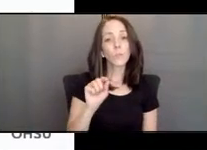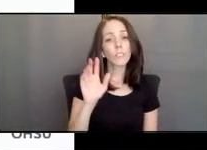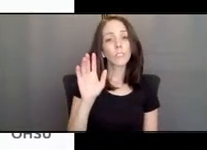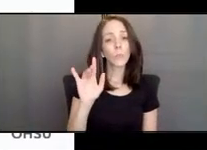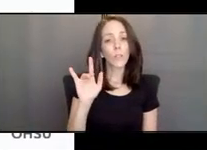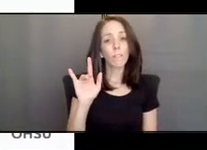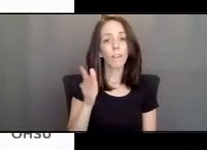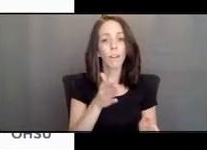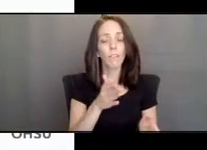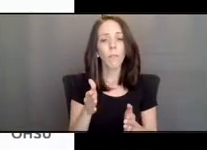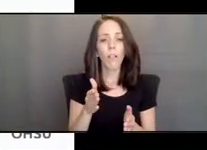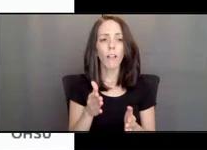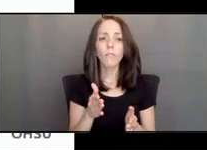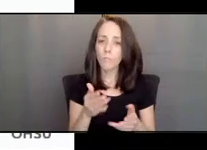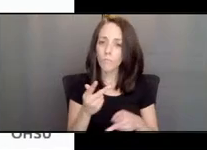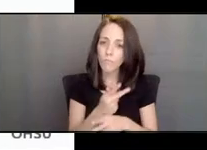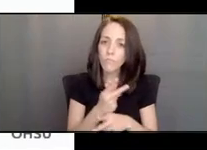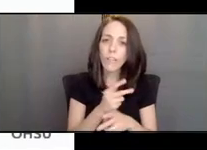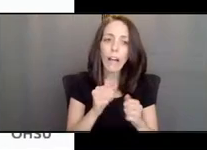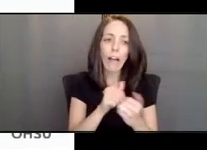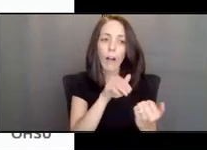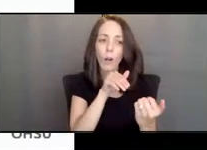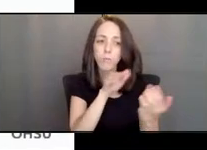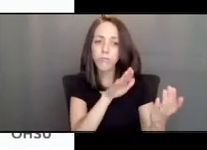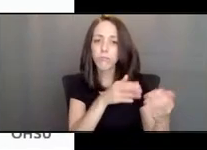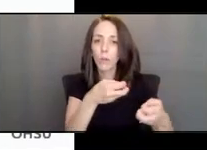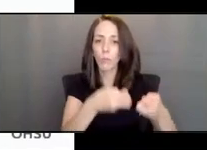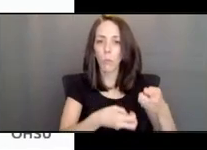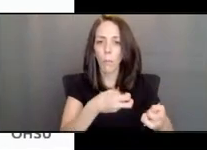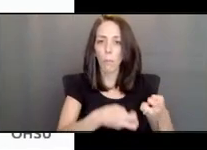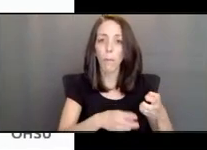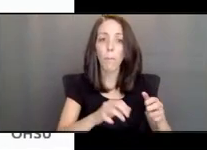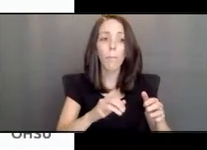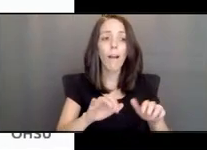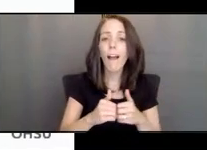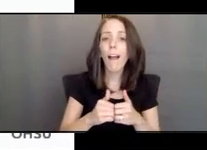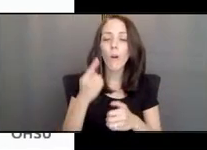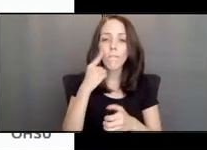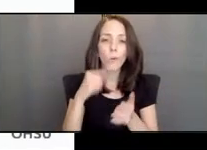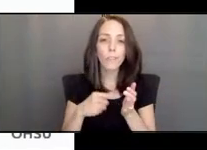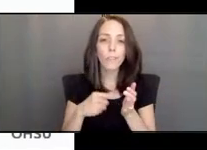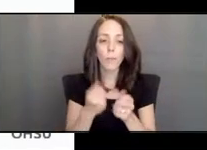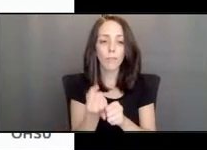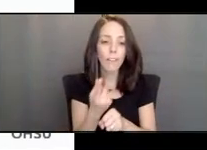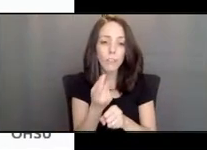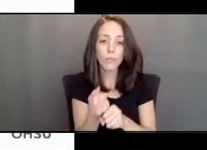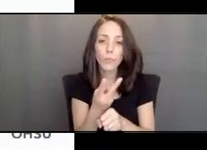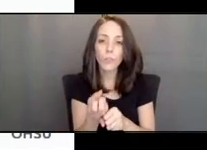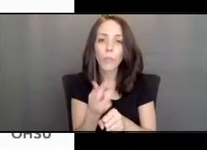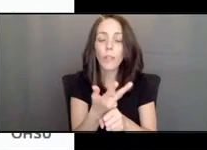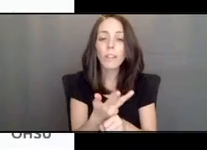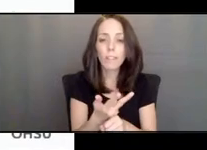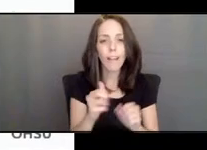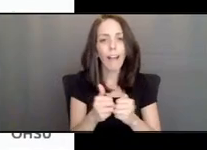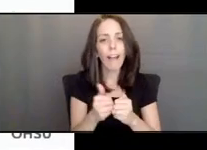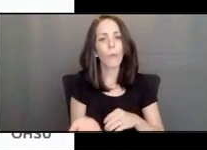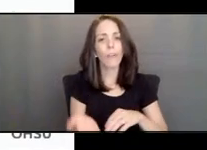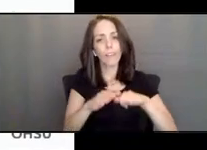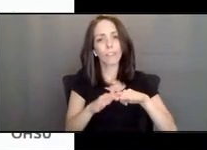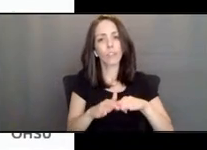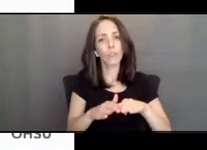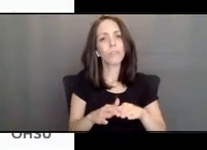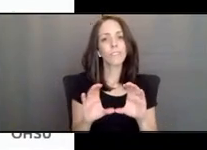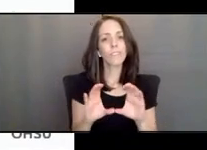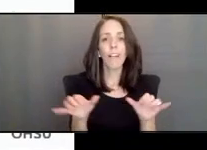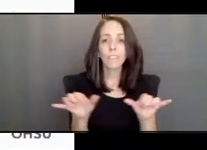this problem, with the goal of restoring class sizes over the next several years and eventually increasing them where workforce